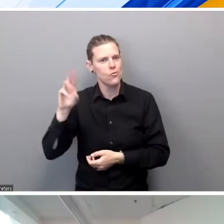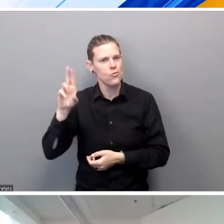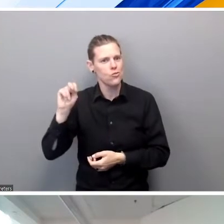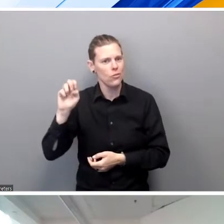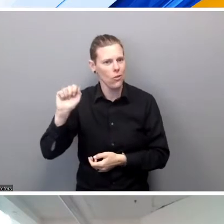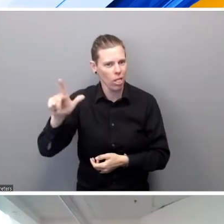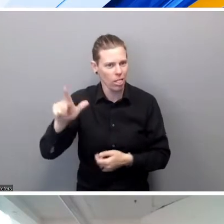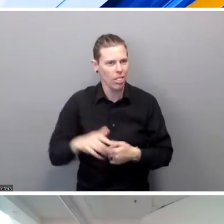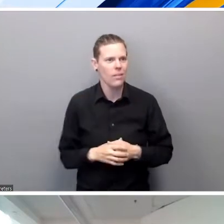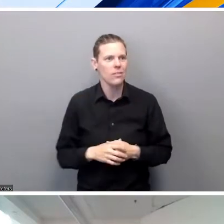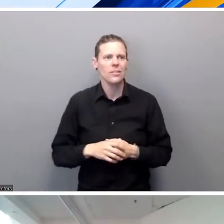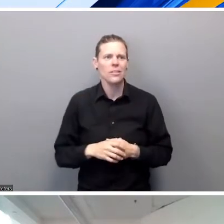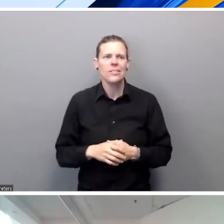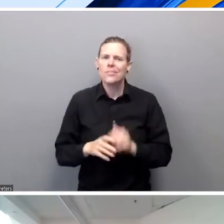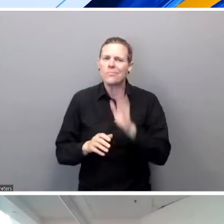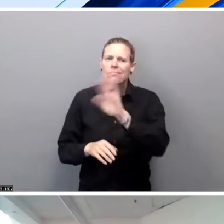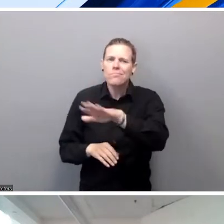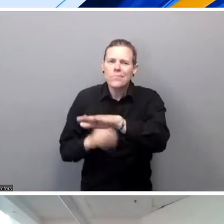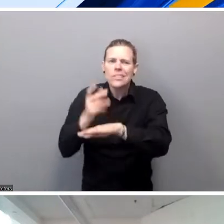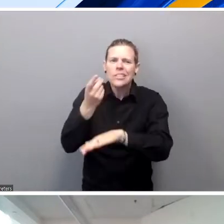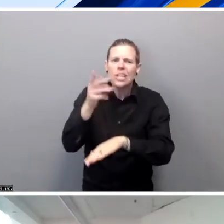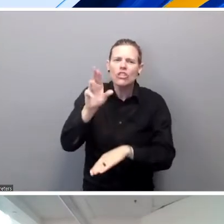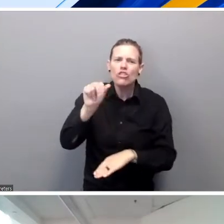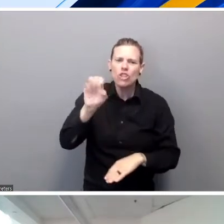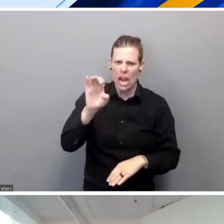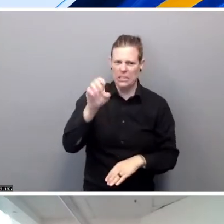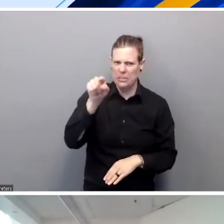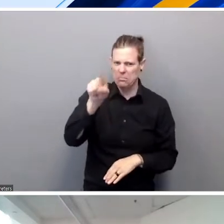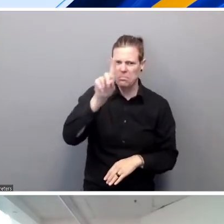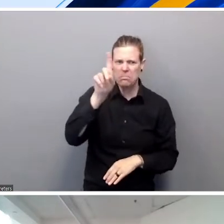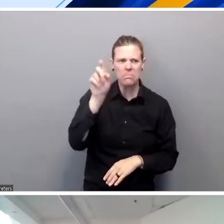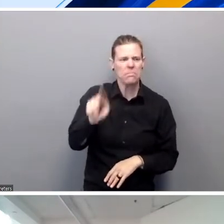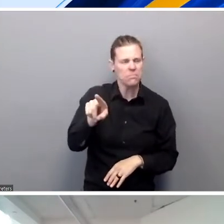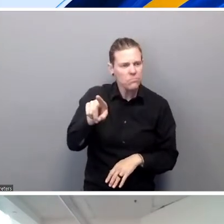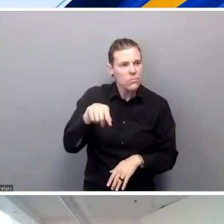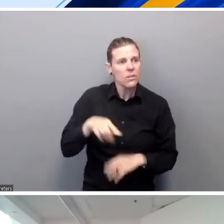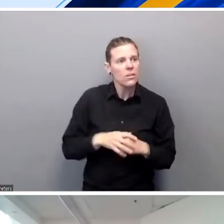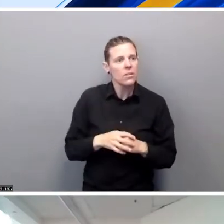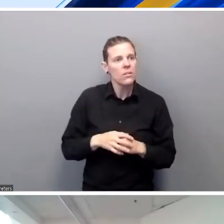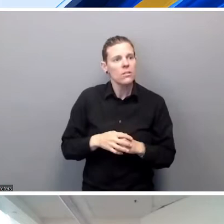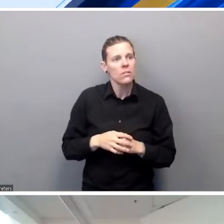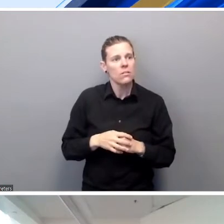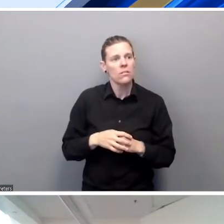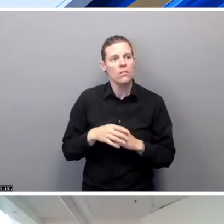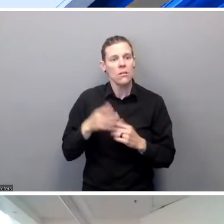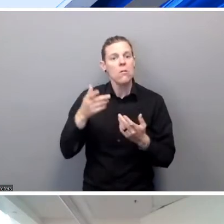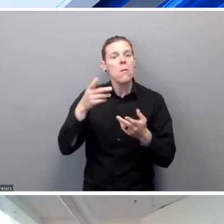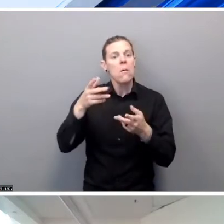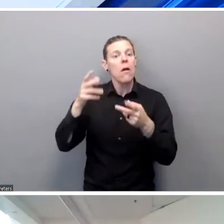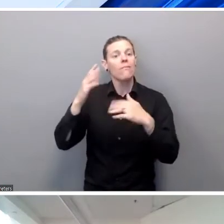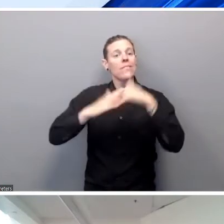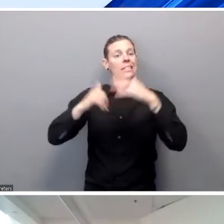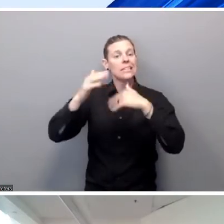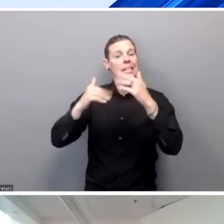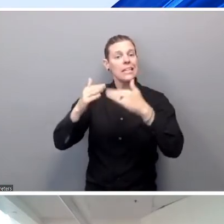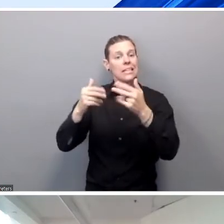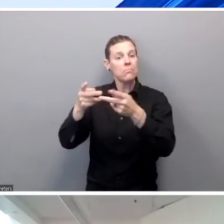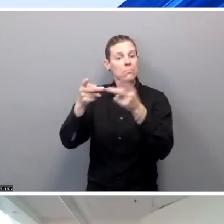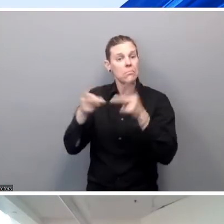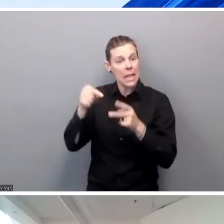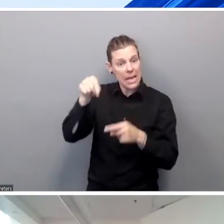were on venues that require guests show proof of vaccination or a negative test in order to